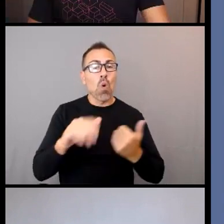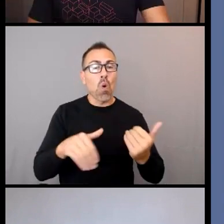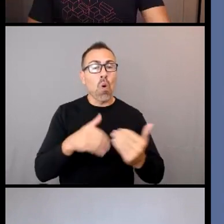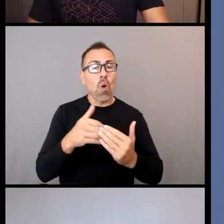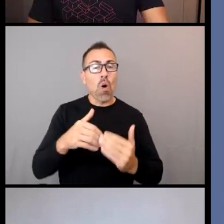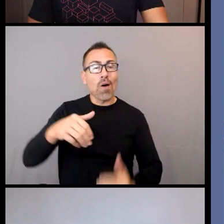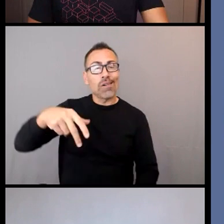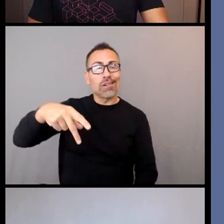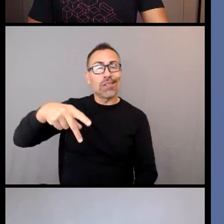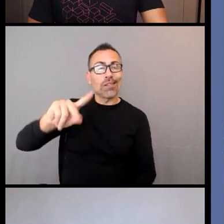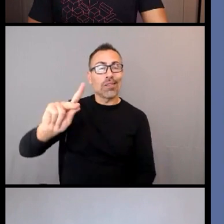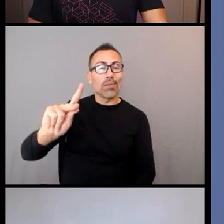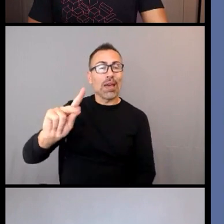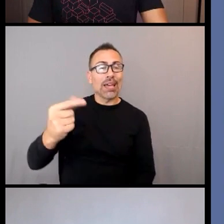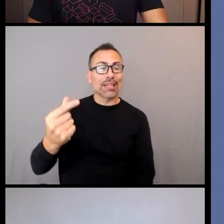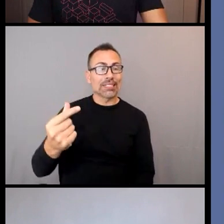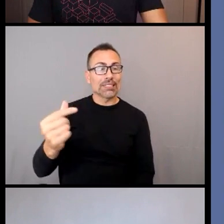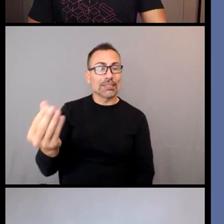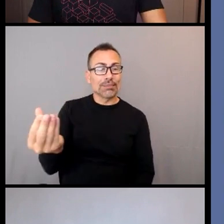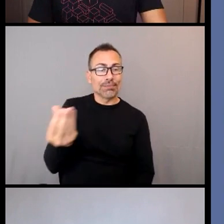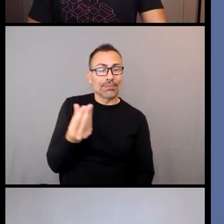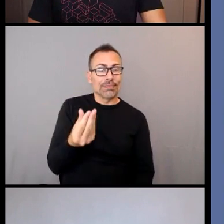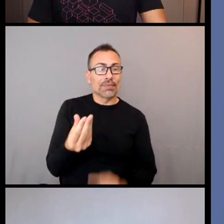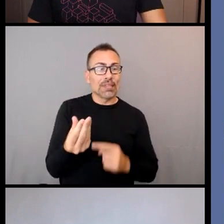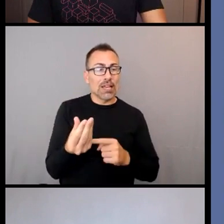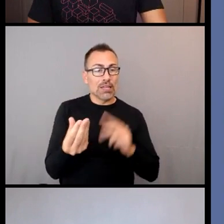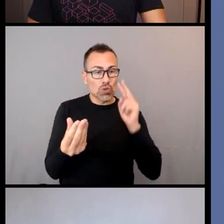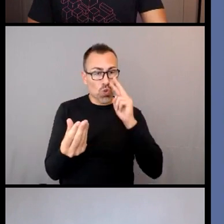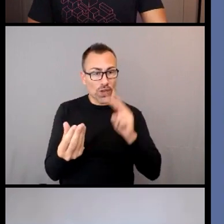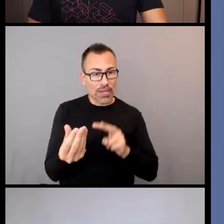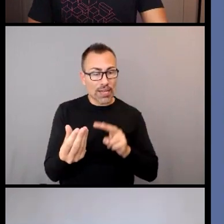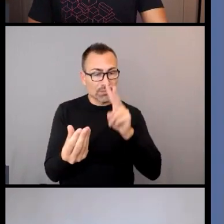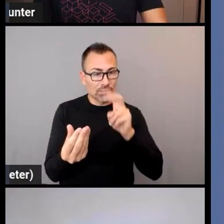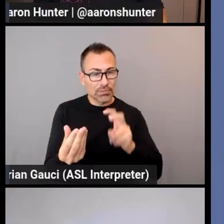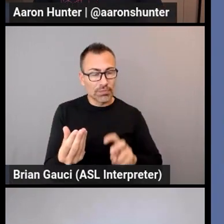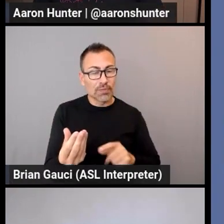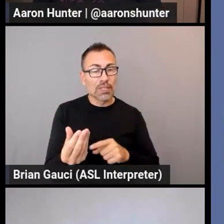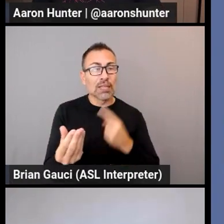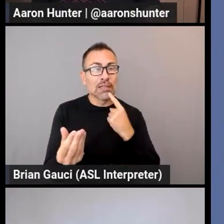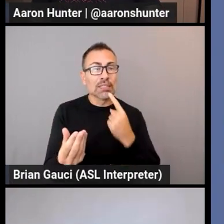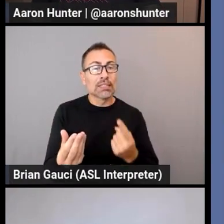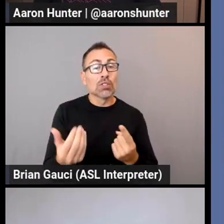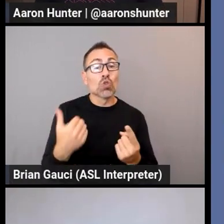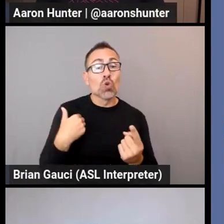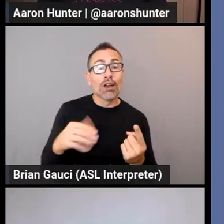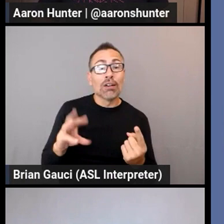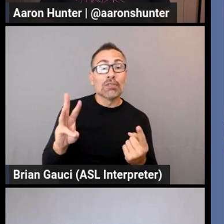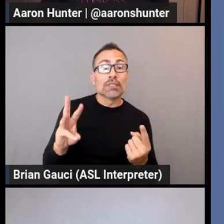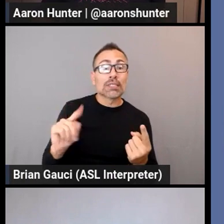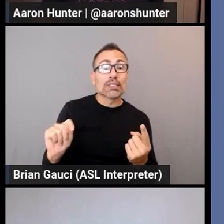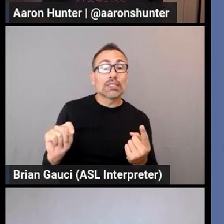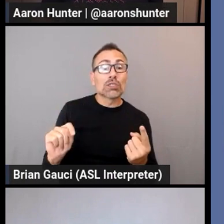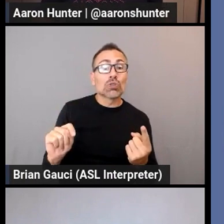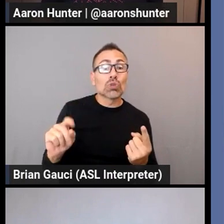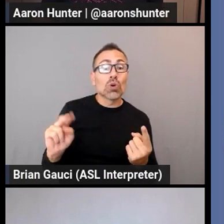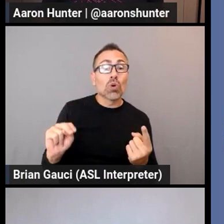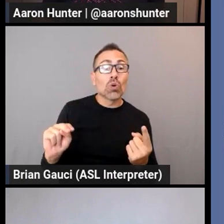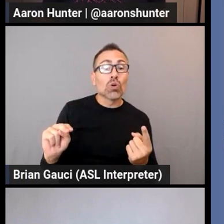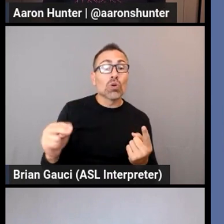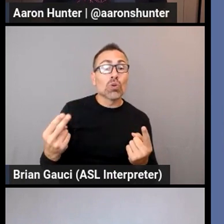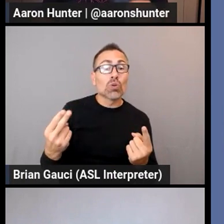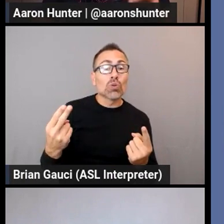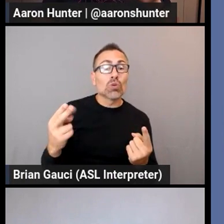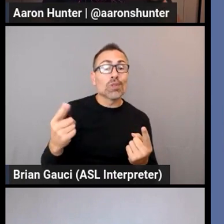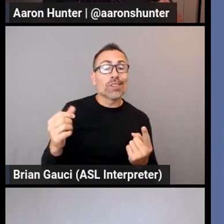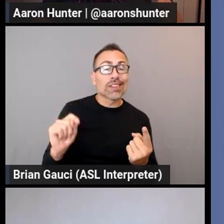in your framework application. And then it's also sort of telling you, you have 62 NuGet packages, out of which 41 are